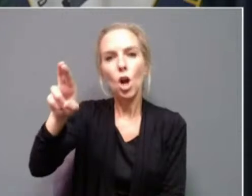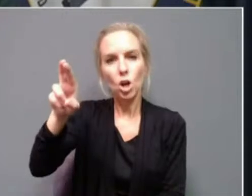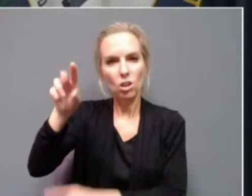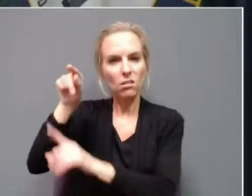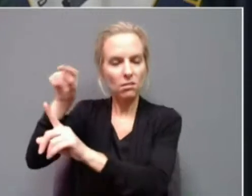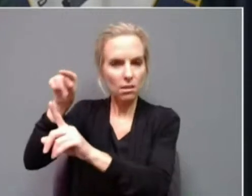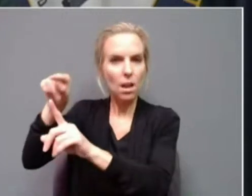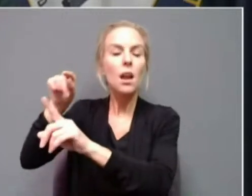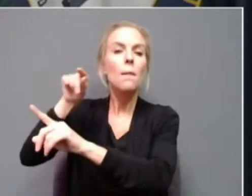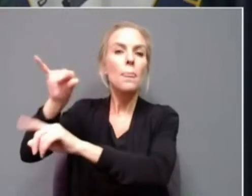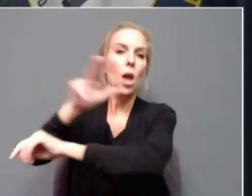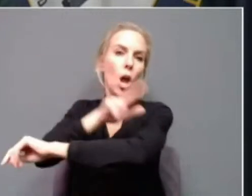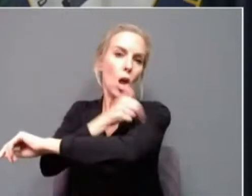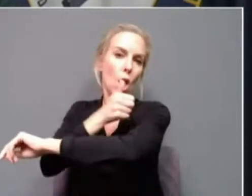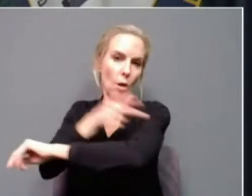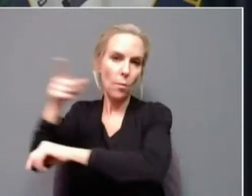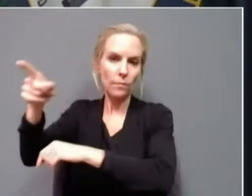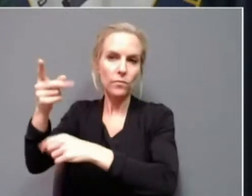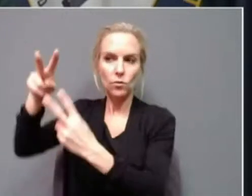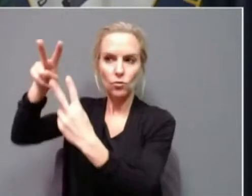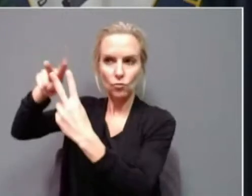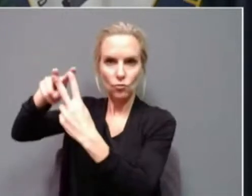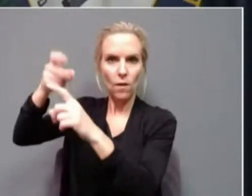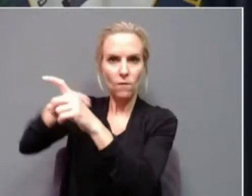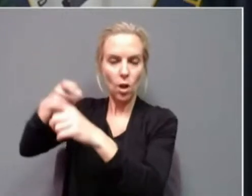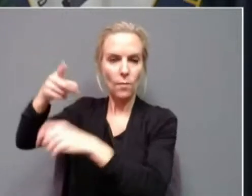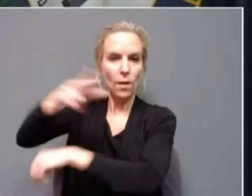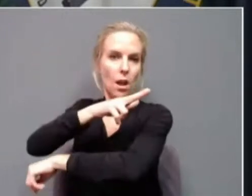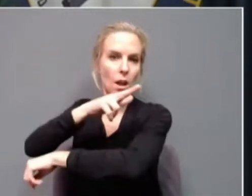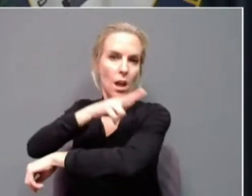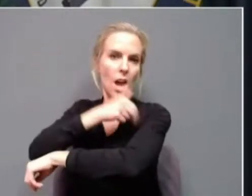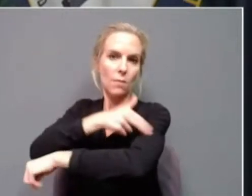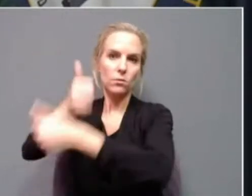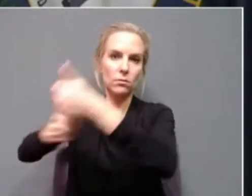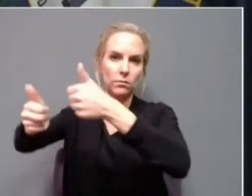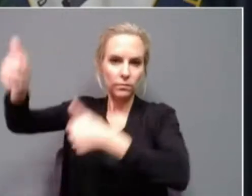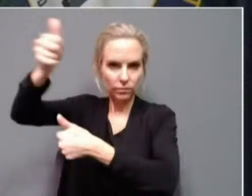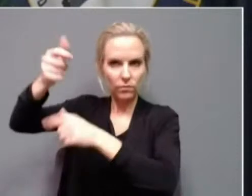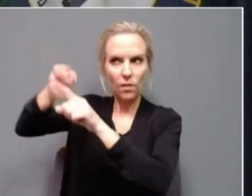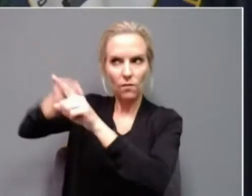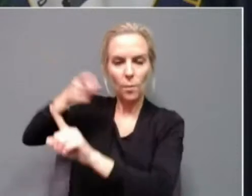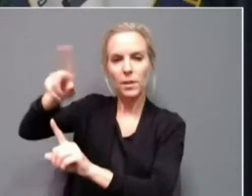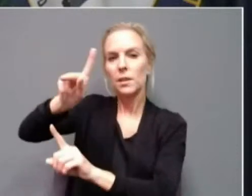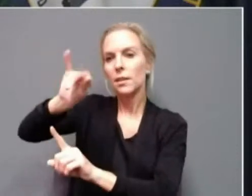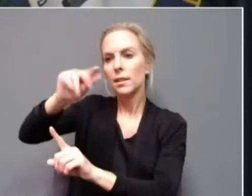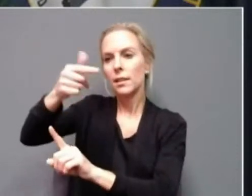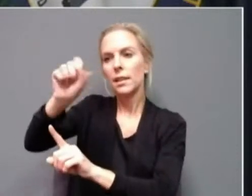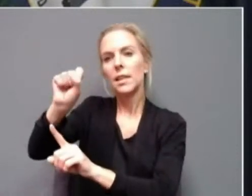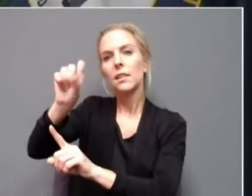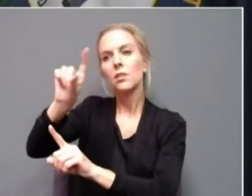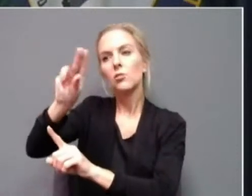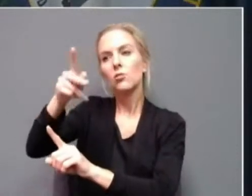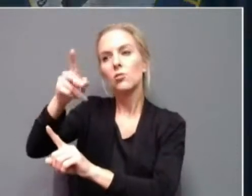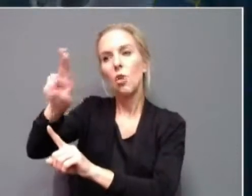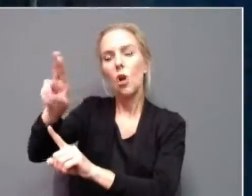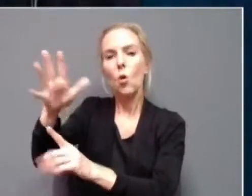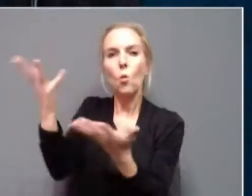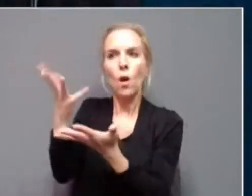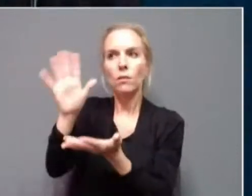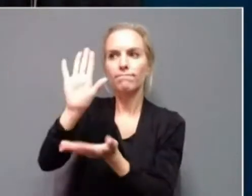Officer, and Dr. Joshua Bryant, Hospitalist at King's Daughter. They're going to tell you what they're seeing.